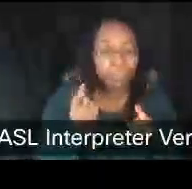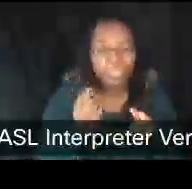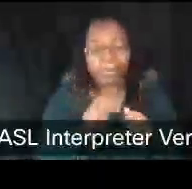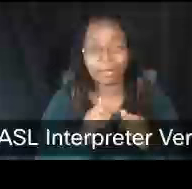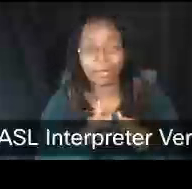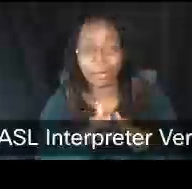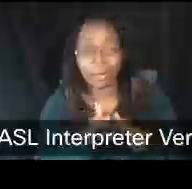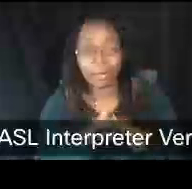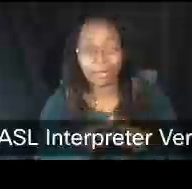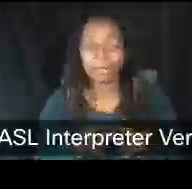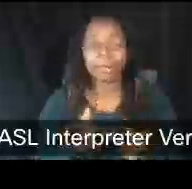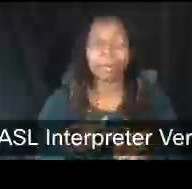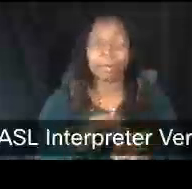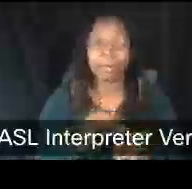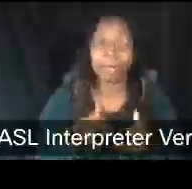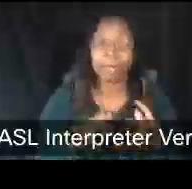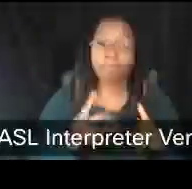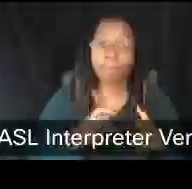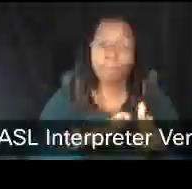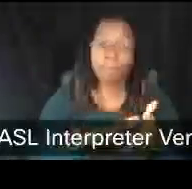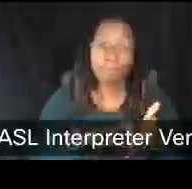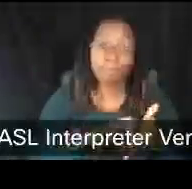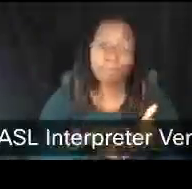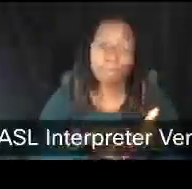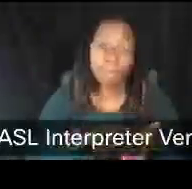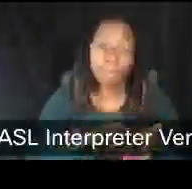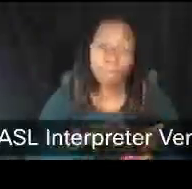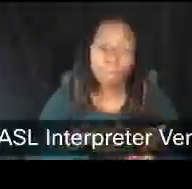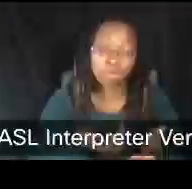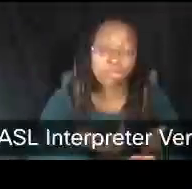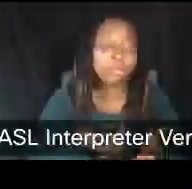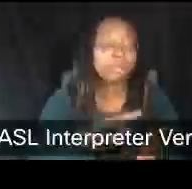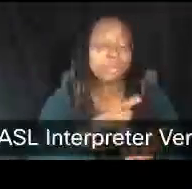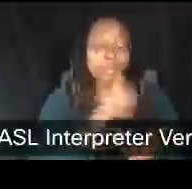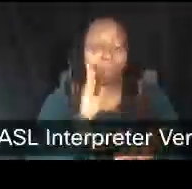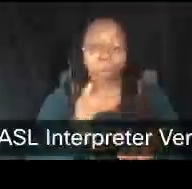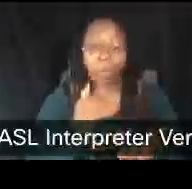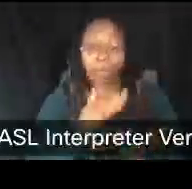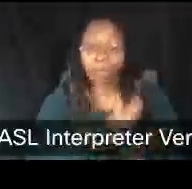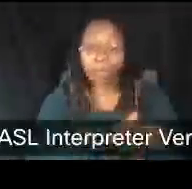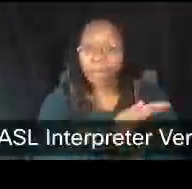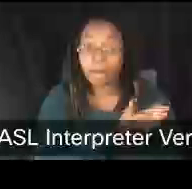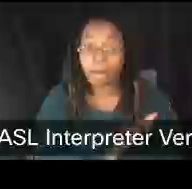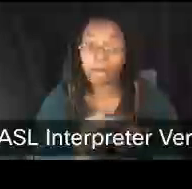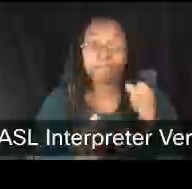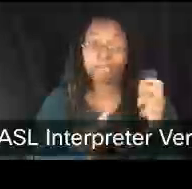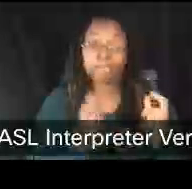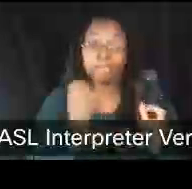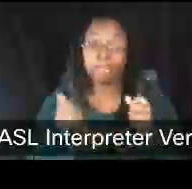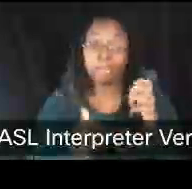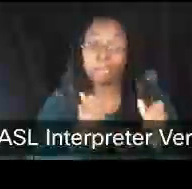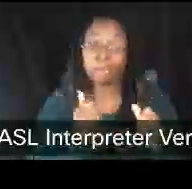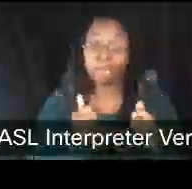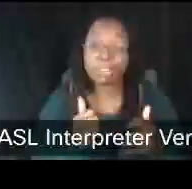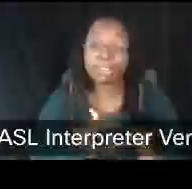we have people who write poetry, that sometimes somebody will share a song that had some meaning for them, that